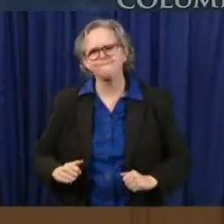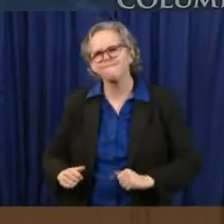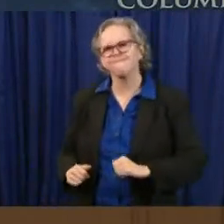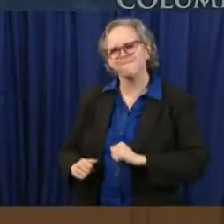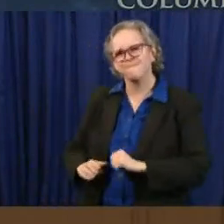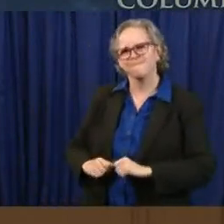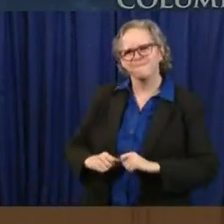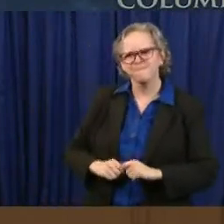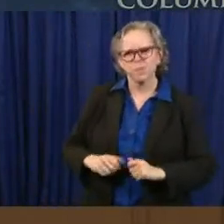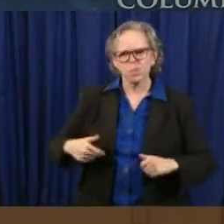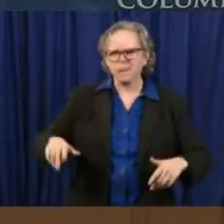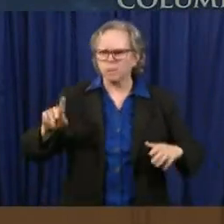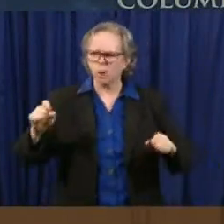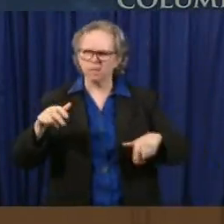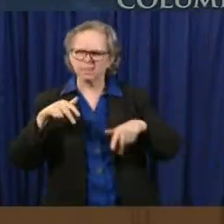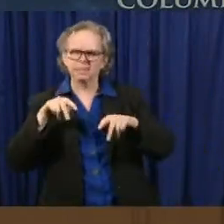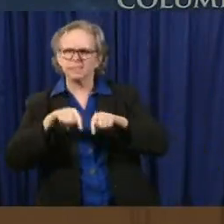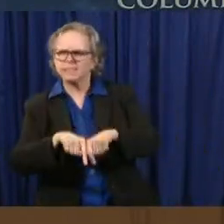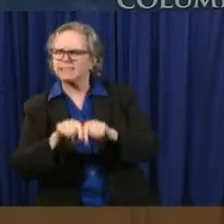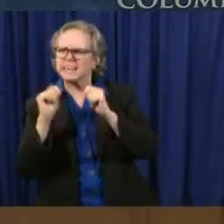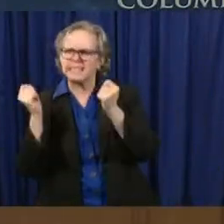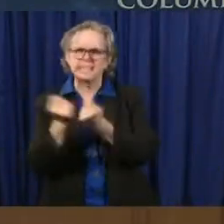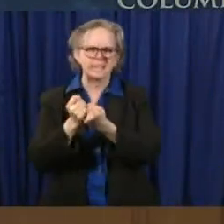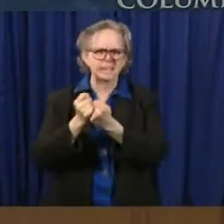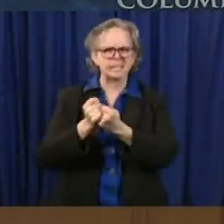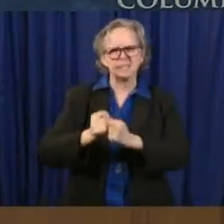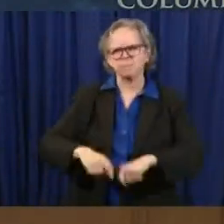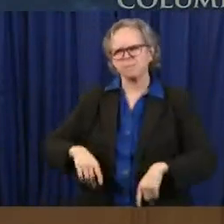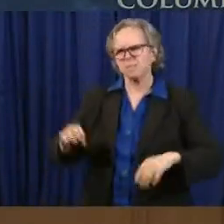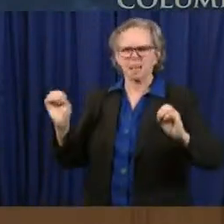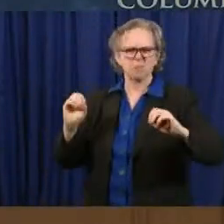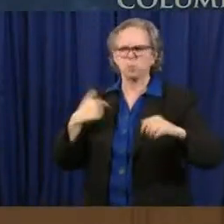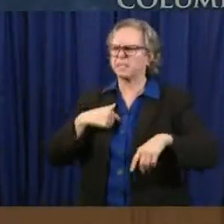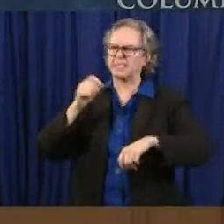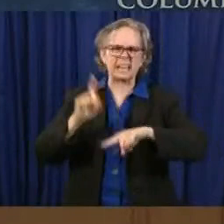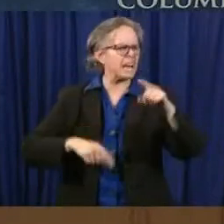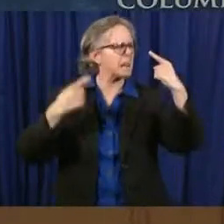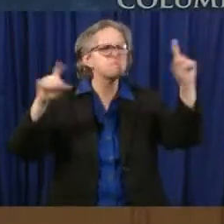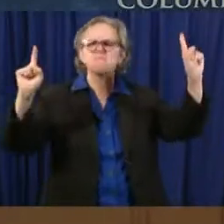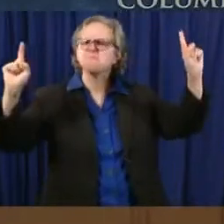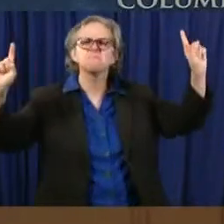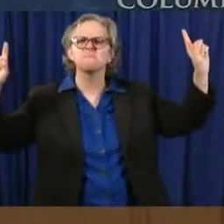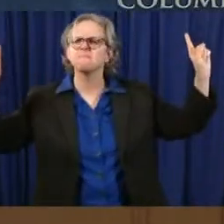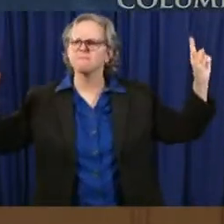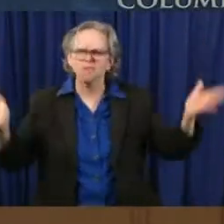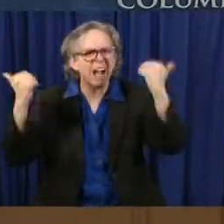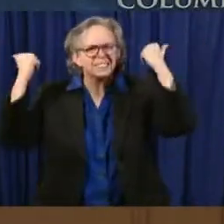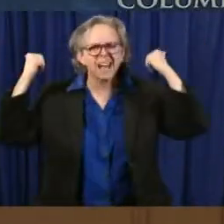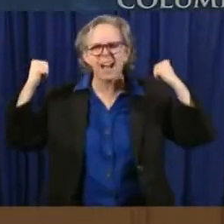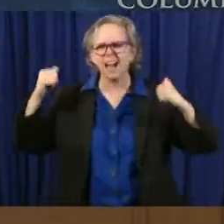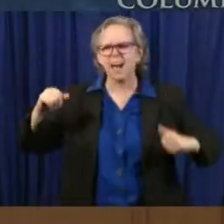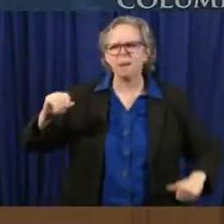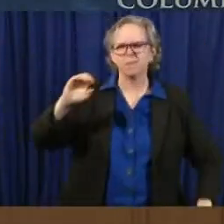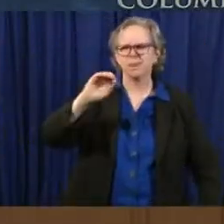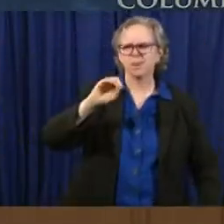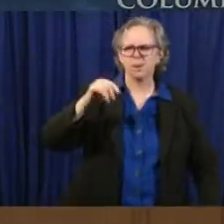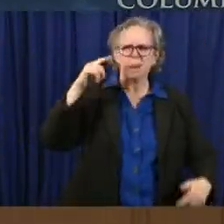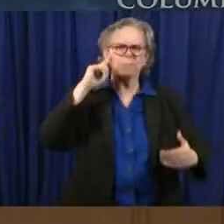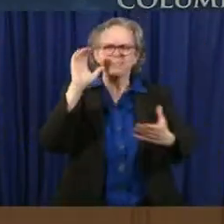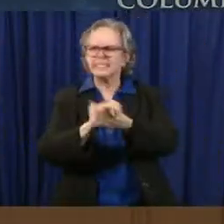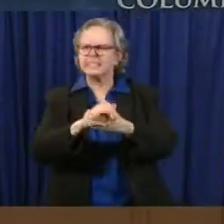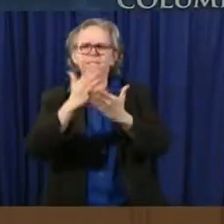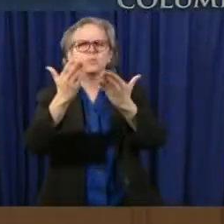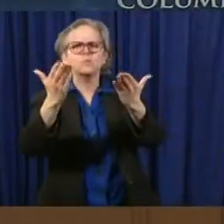We work as a team, there's nothing we can do. Come on, Ohio, I believe in you,